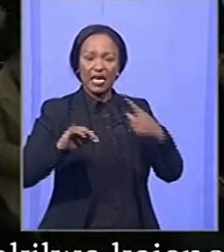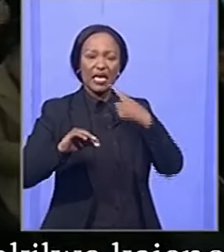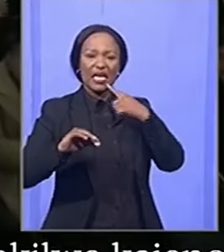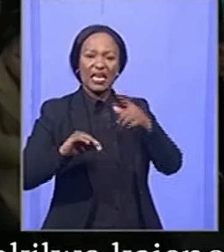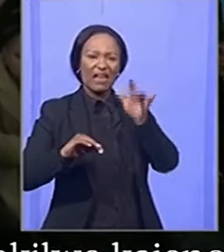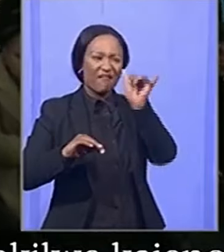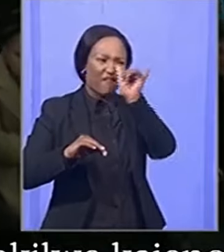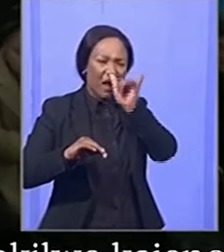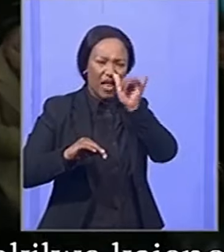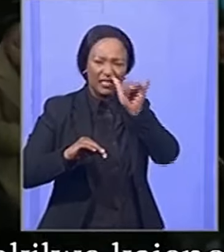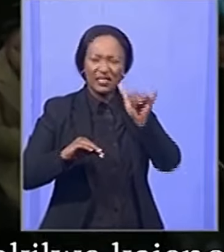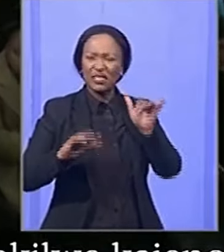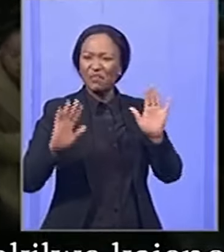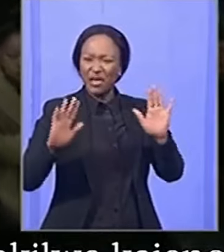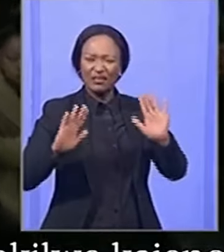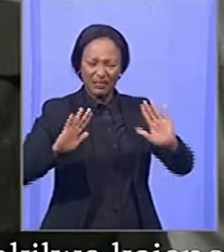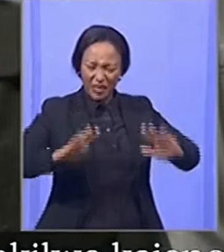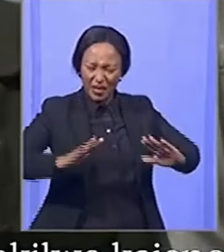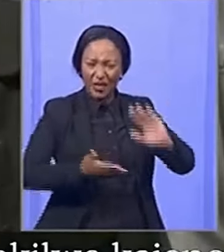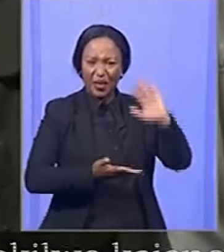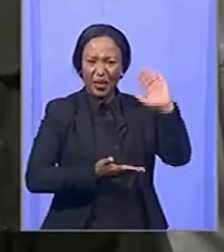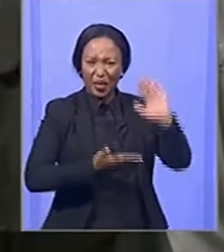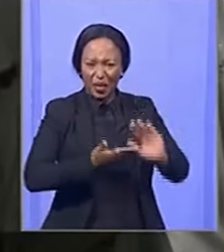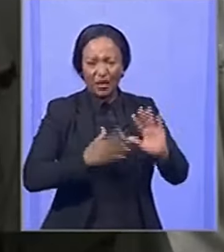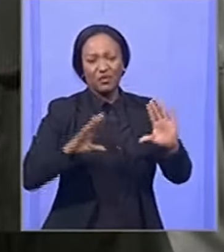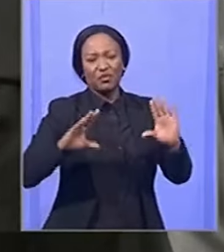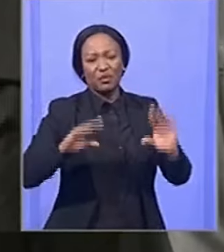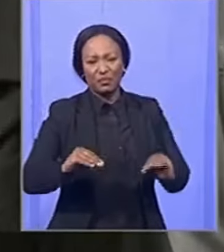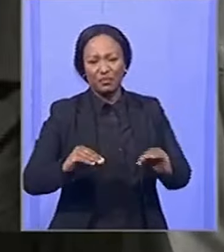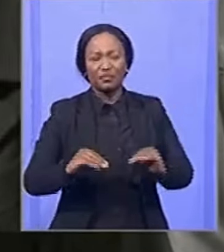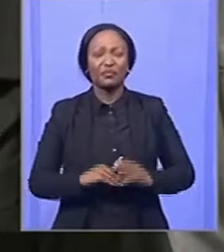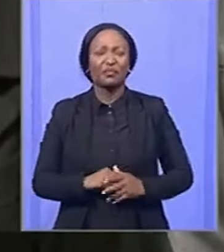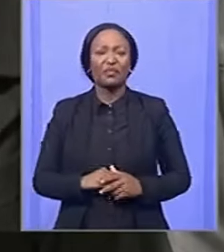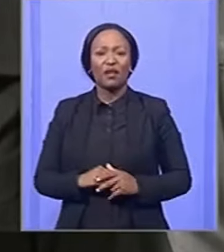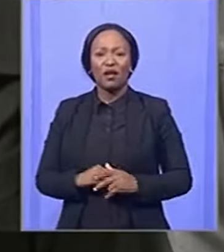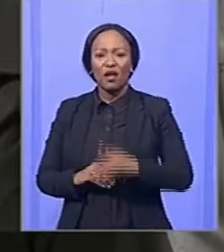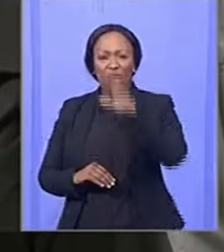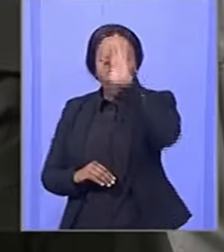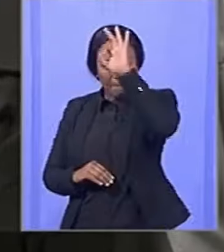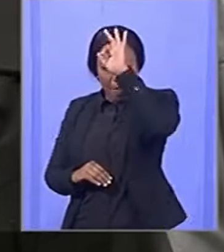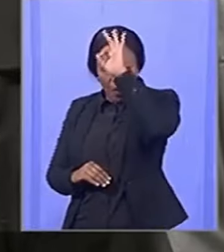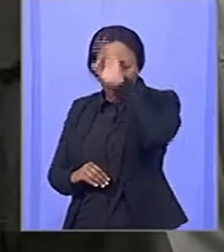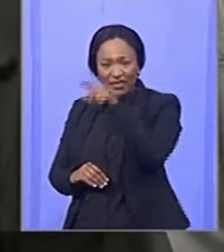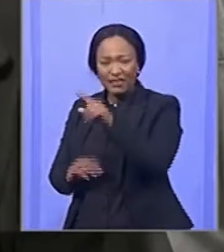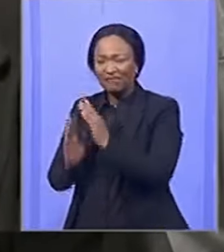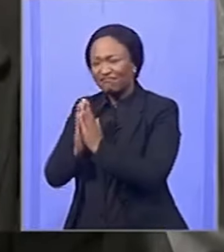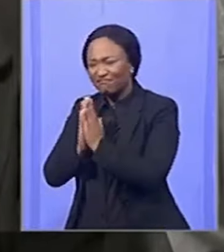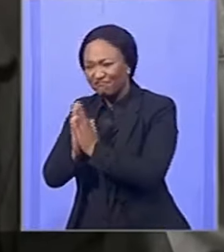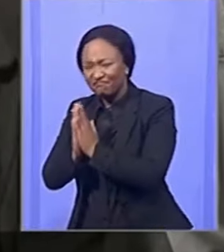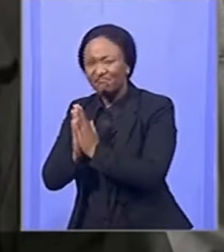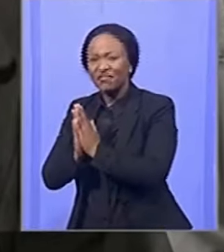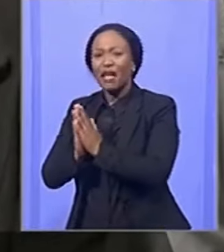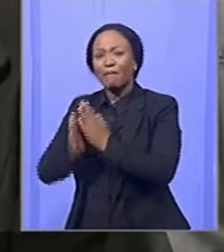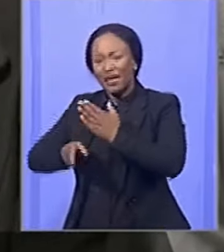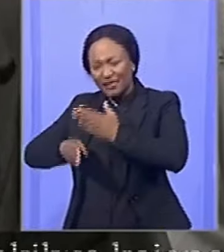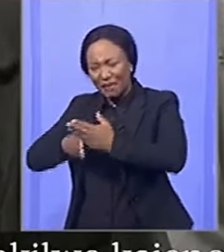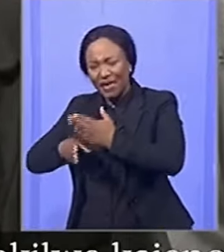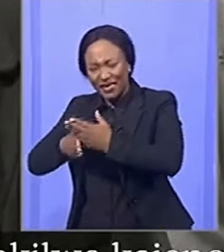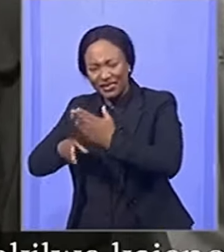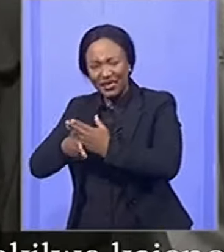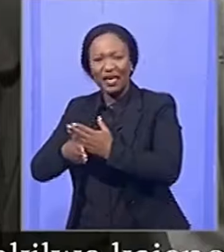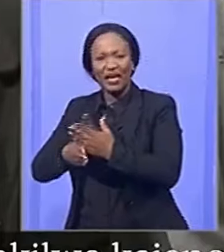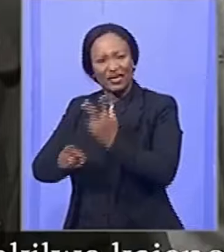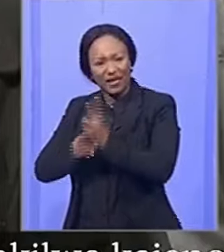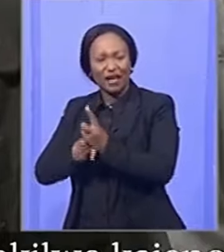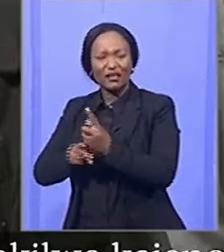kgaolong ya bona. Nka rata gore maponesa a sebetse ka thata ko ba kenelle ko ba ska dula ba ikwalletse ko